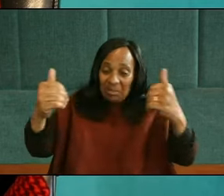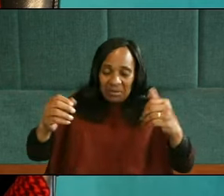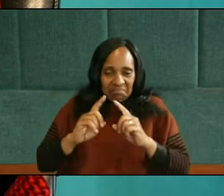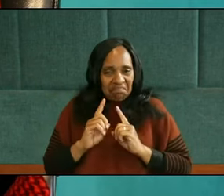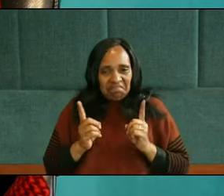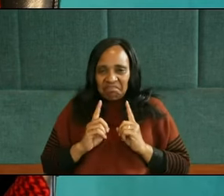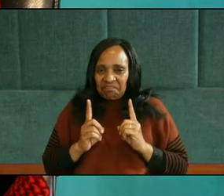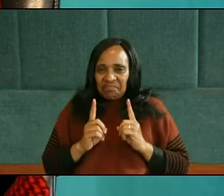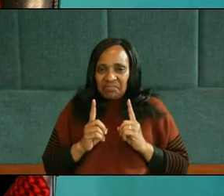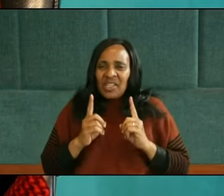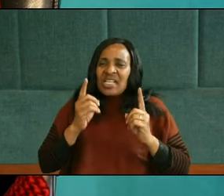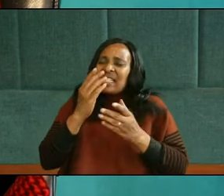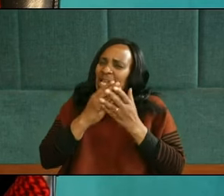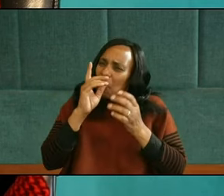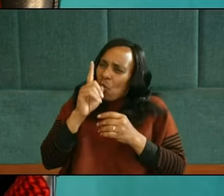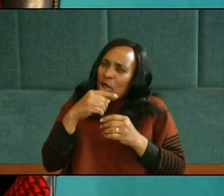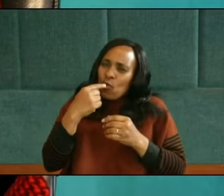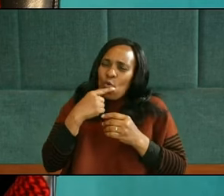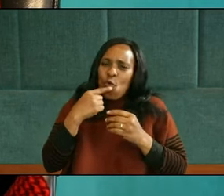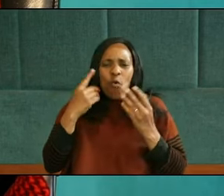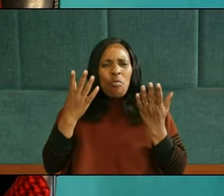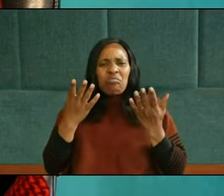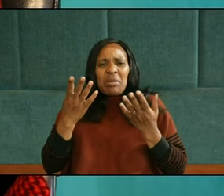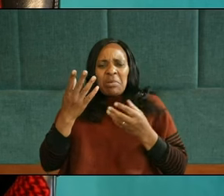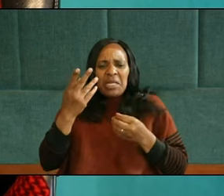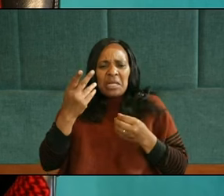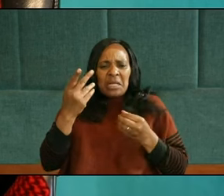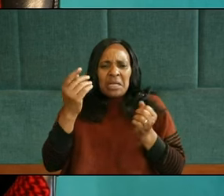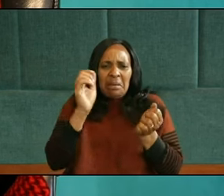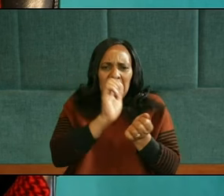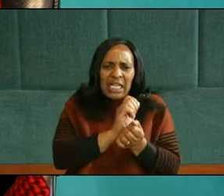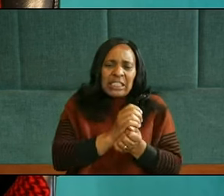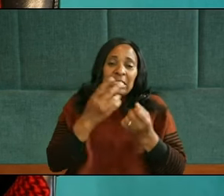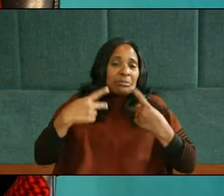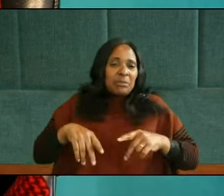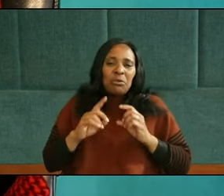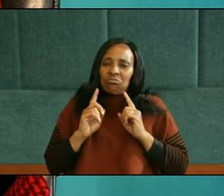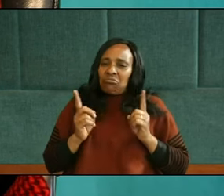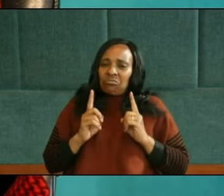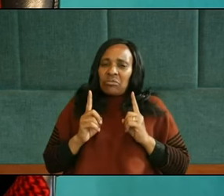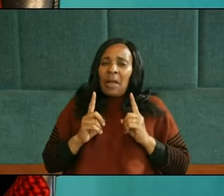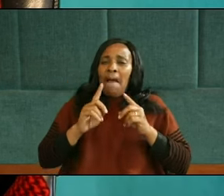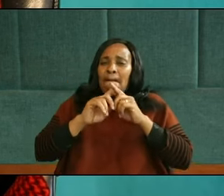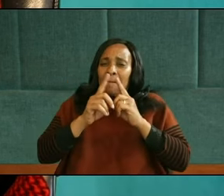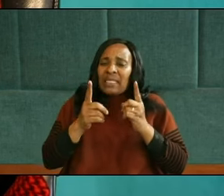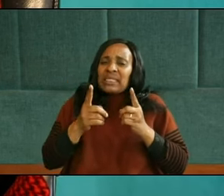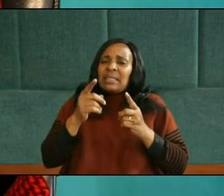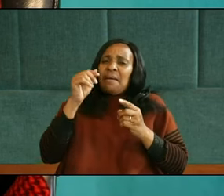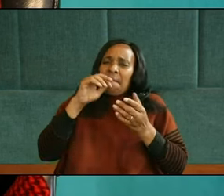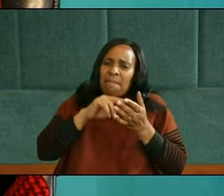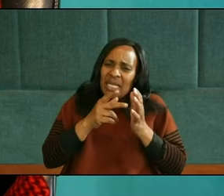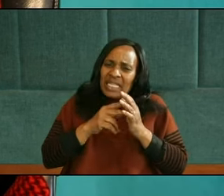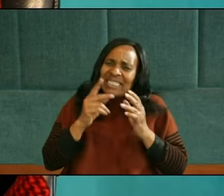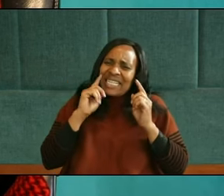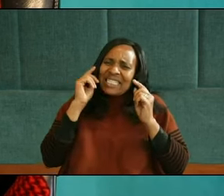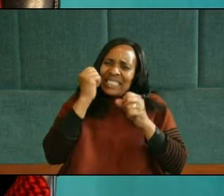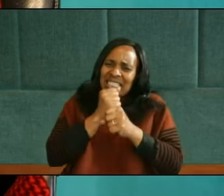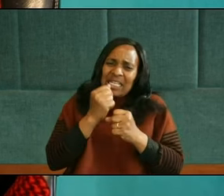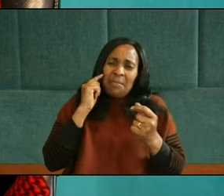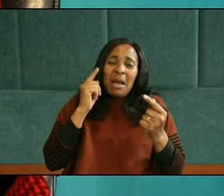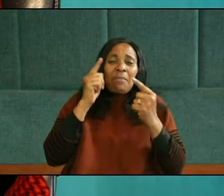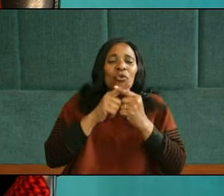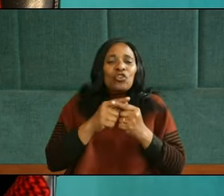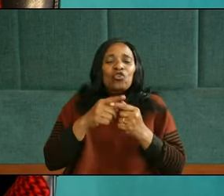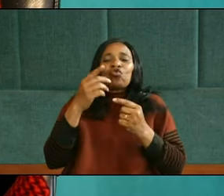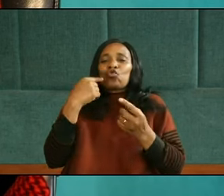not someone who favors people, yes? So it's important for us to realize that they did purposefully mention